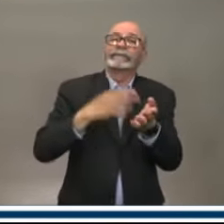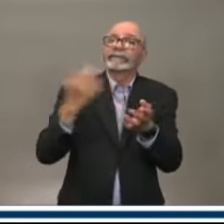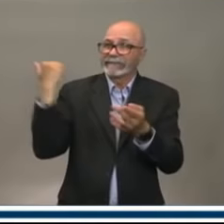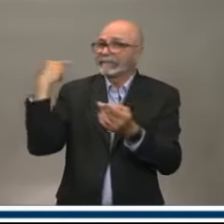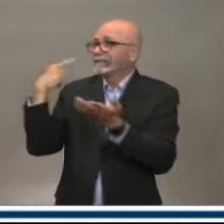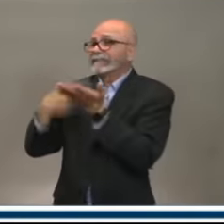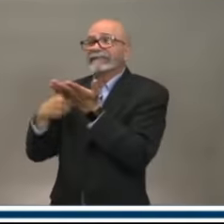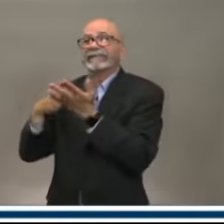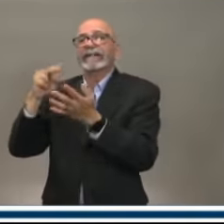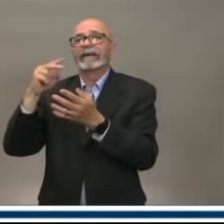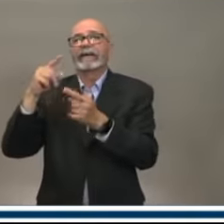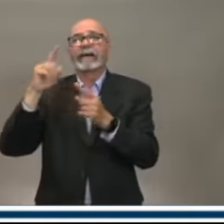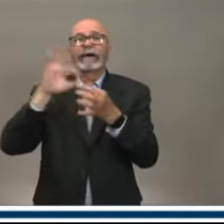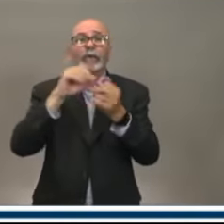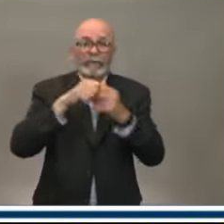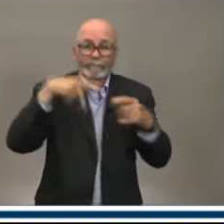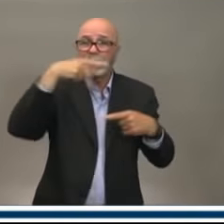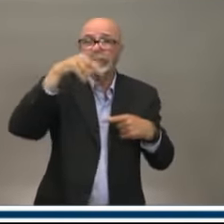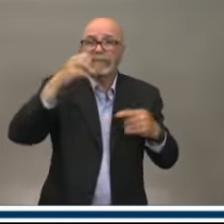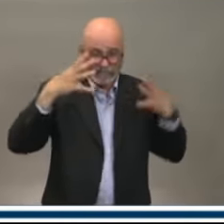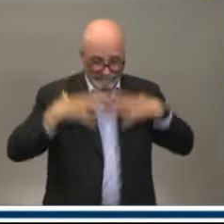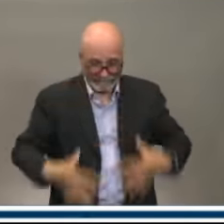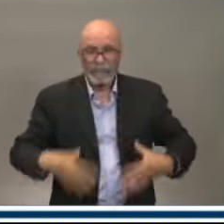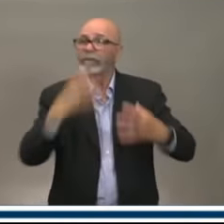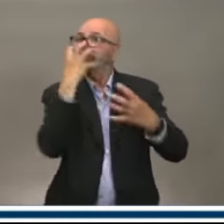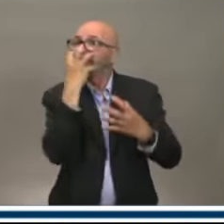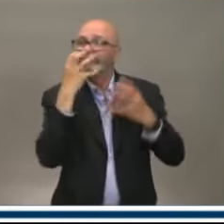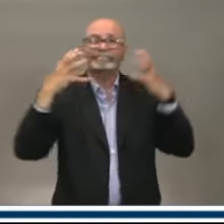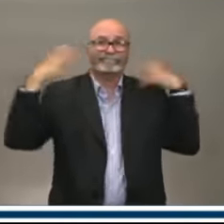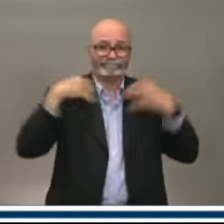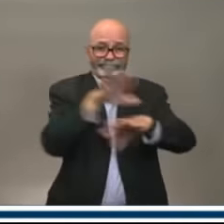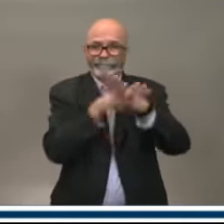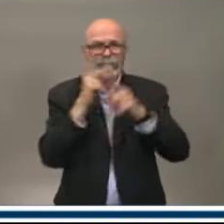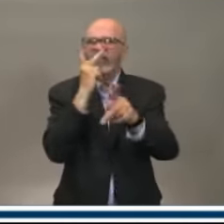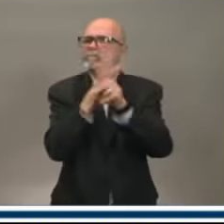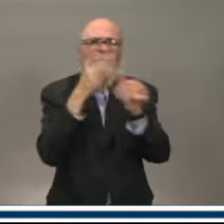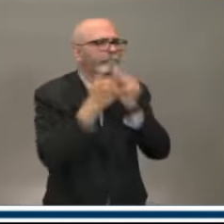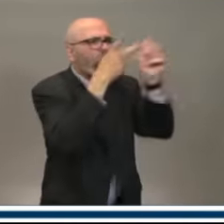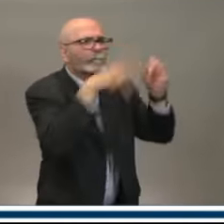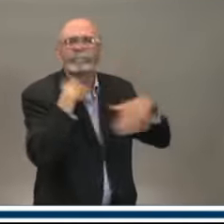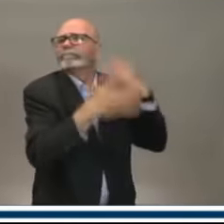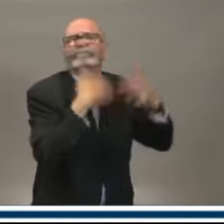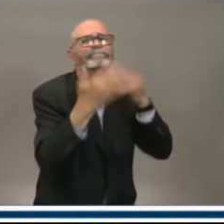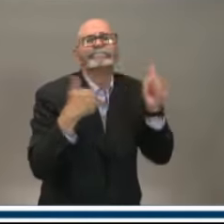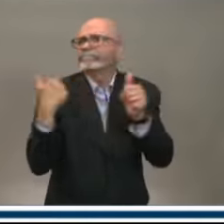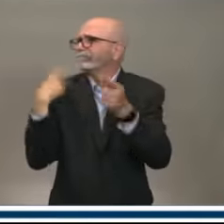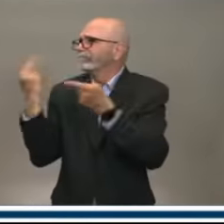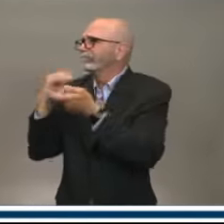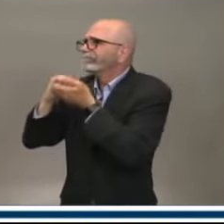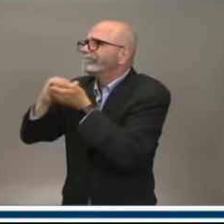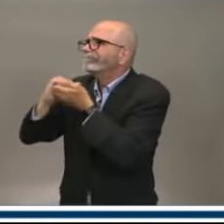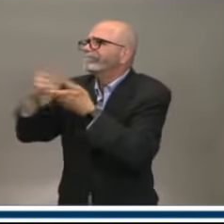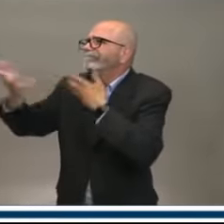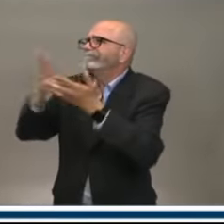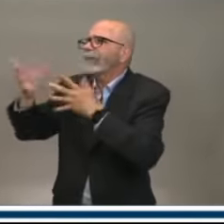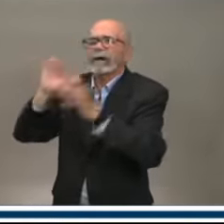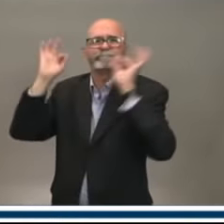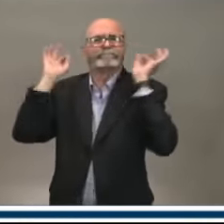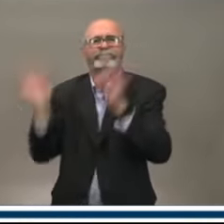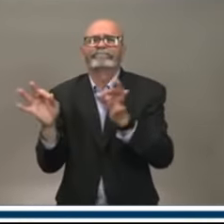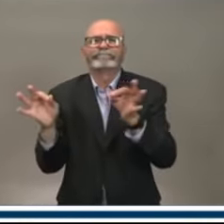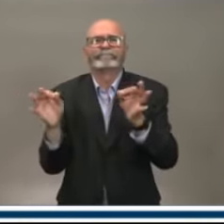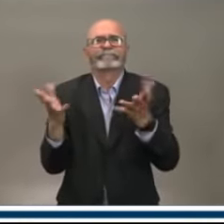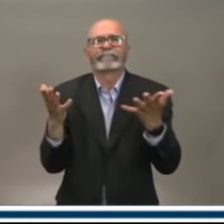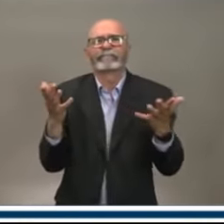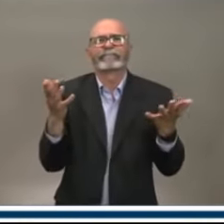through, but I want to thank them for their continued collaboration and recommendations as we've been working our way through this. So suggest that anyone